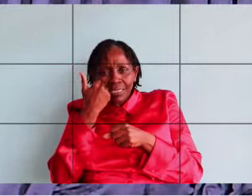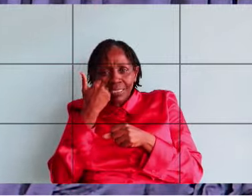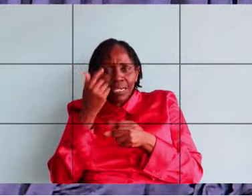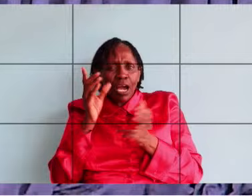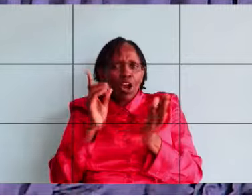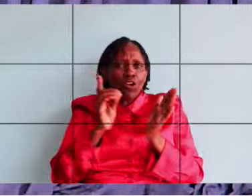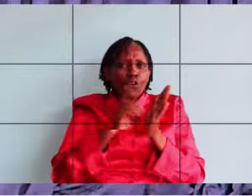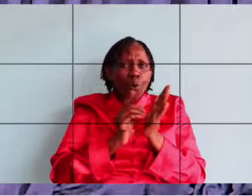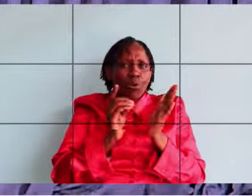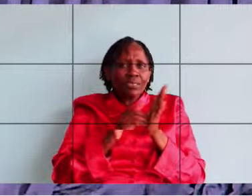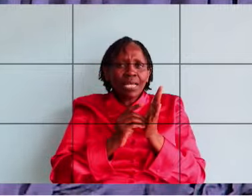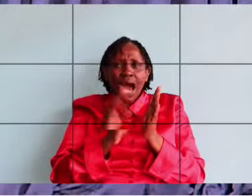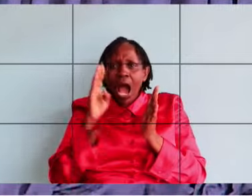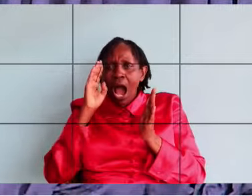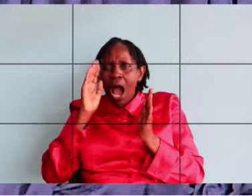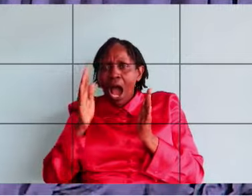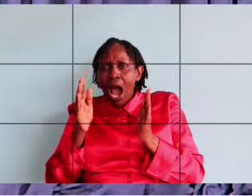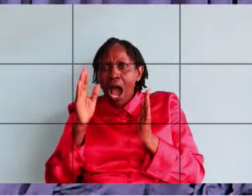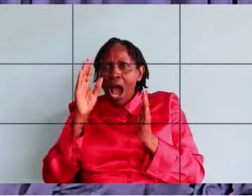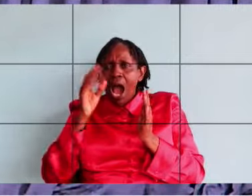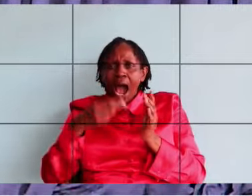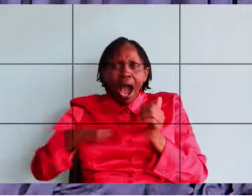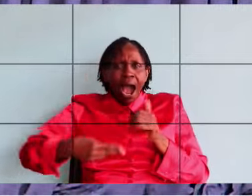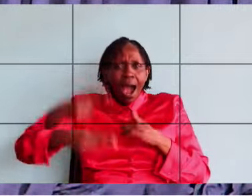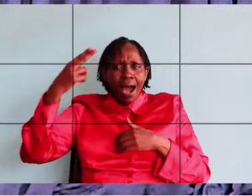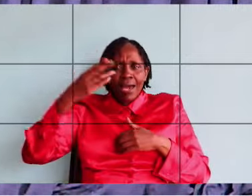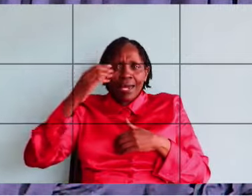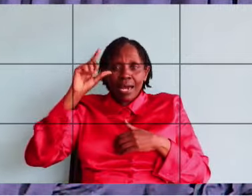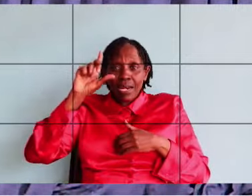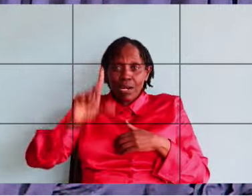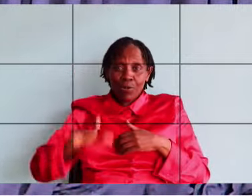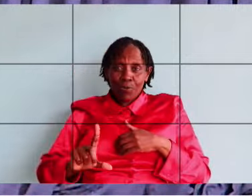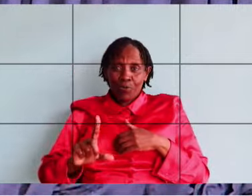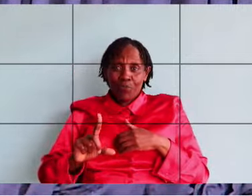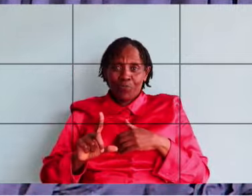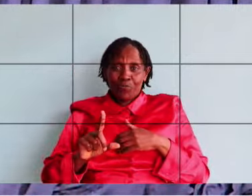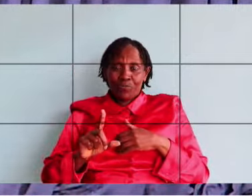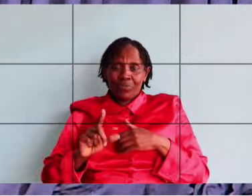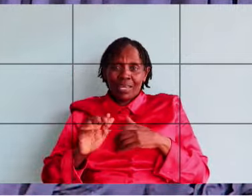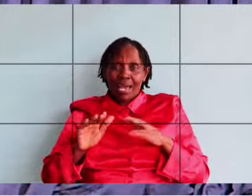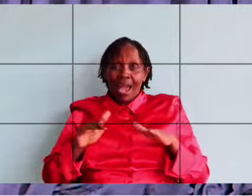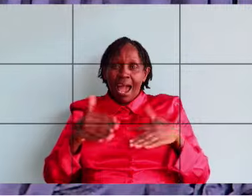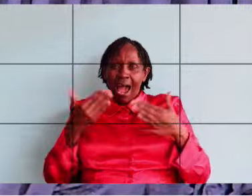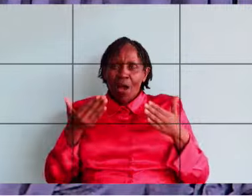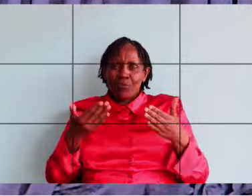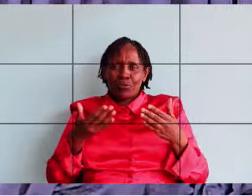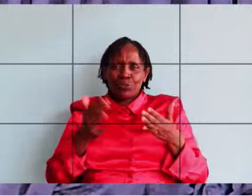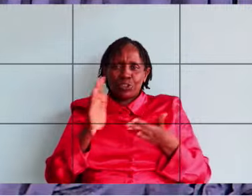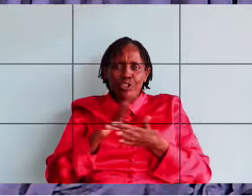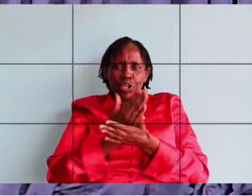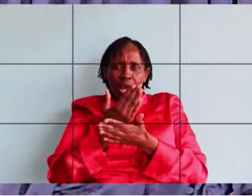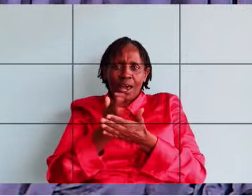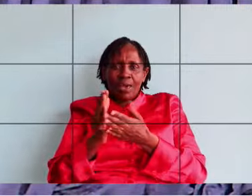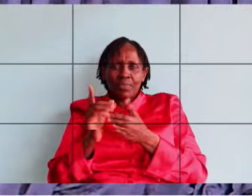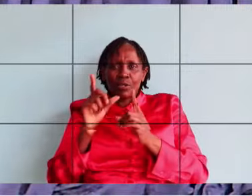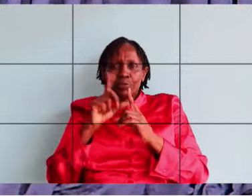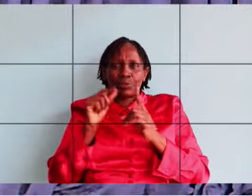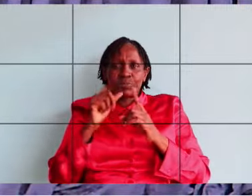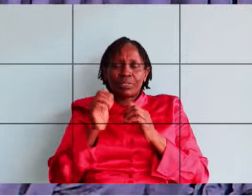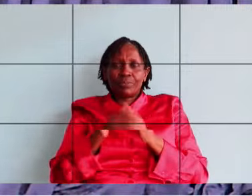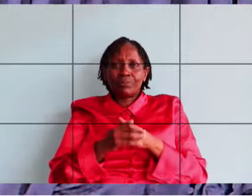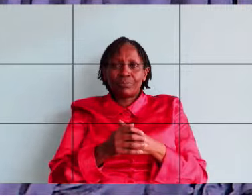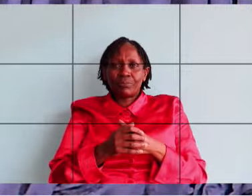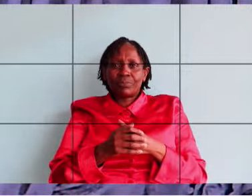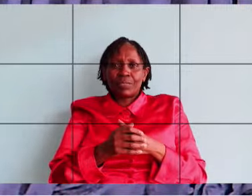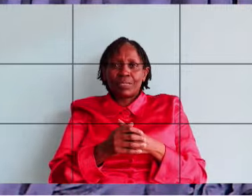people, high and low in the society, depending on whichever part of the spectrum you may find them. It works. And you don't have